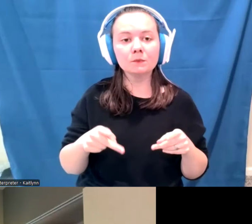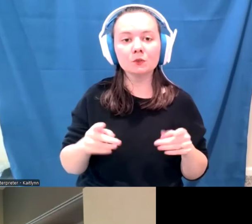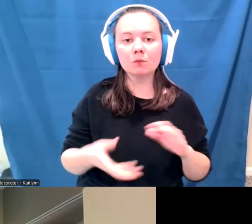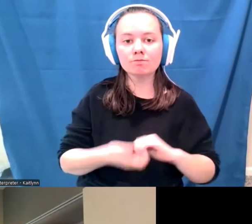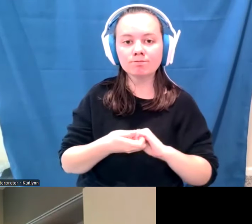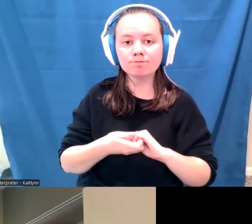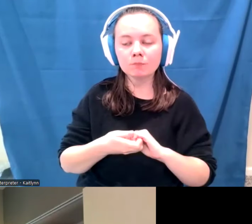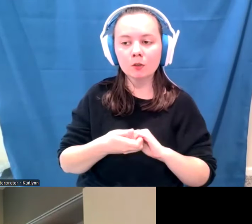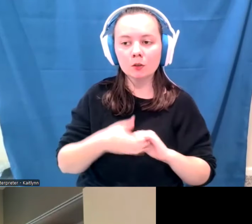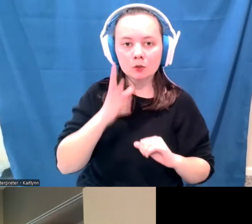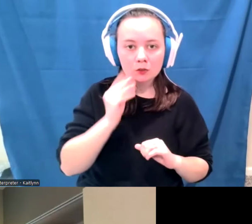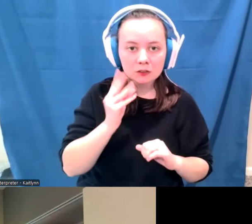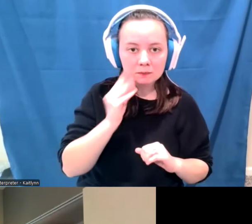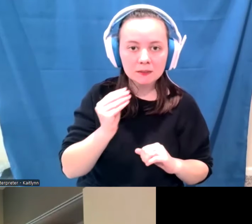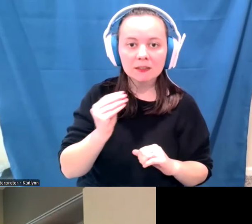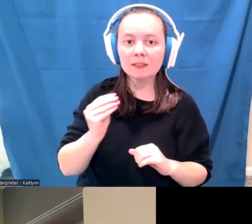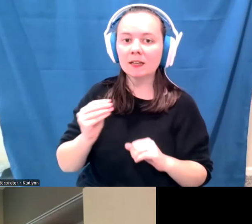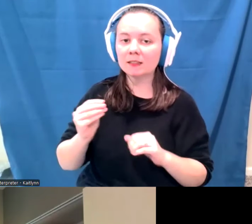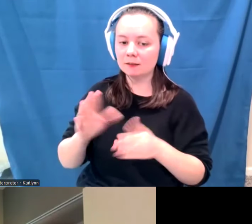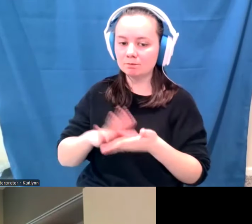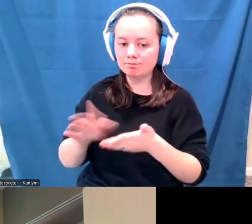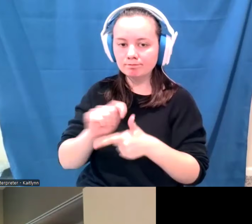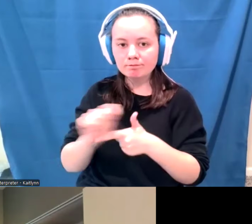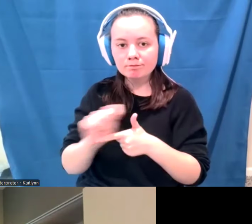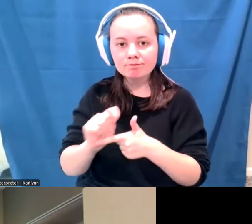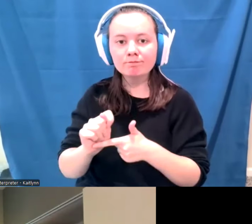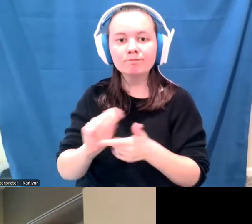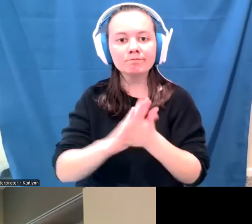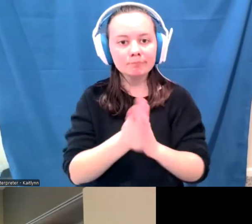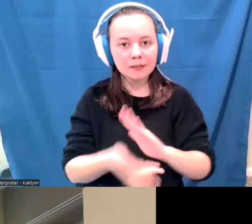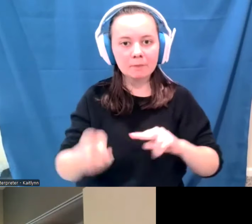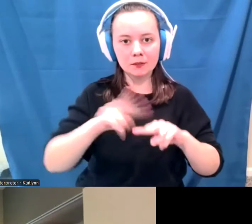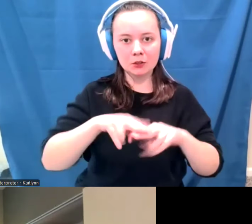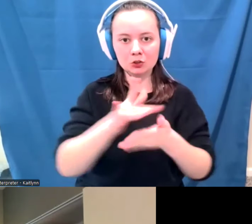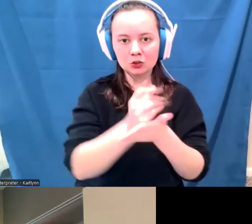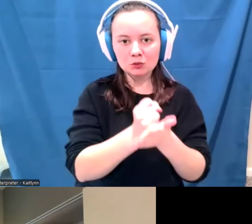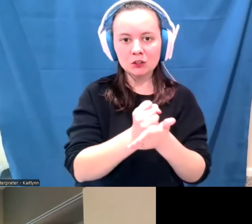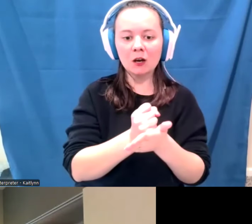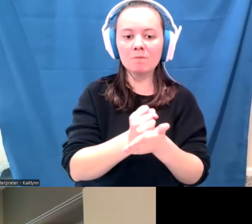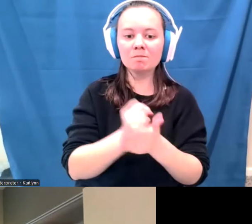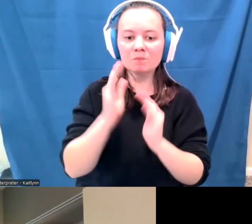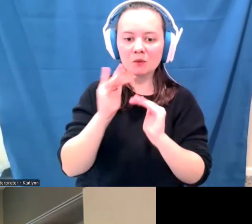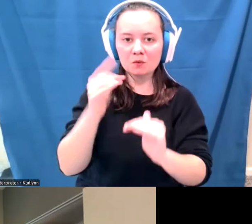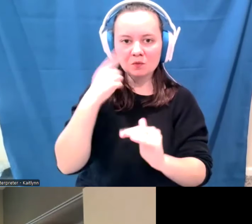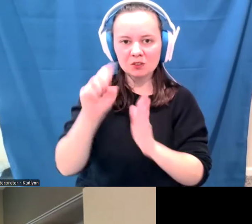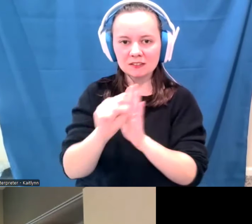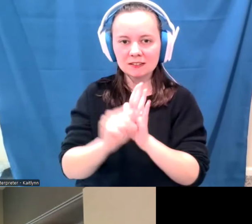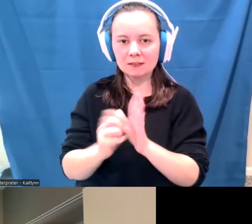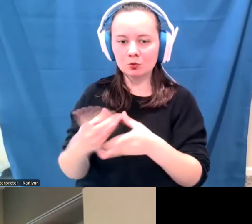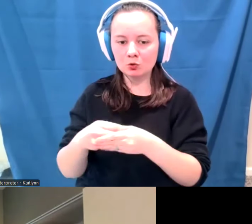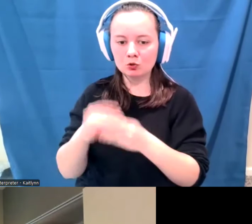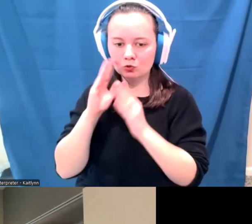to increased wages is an important consideration for states looking to create a comprehensive strategy to support these